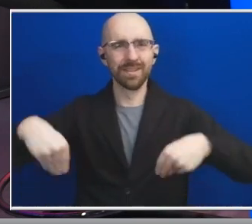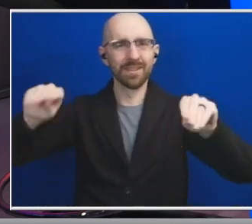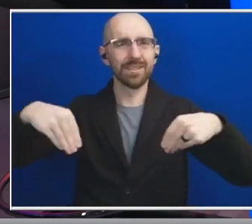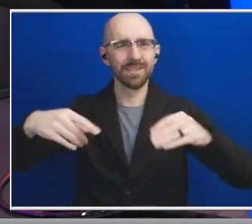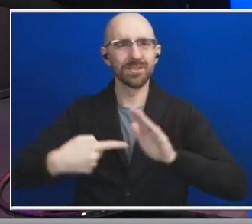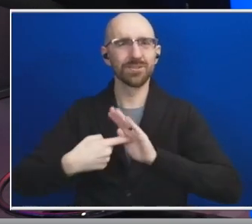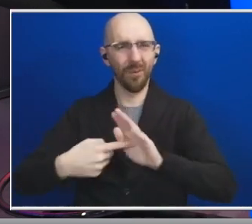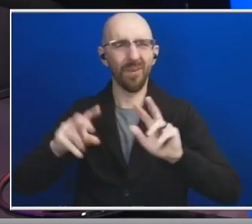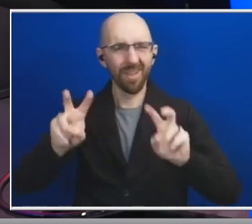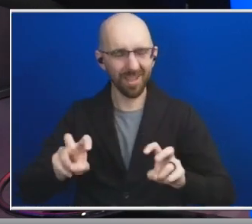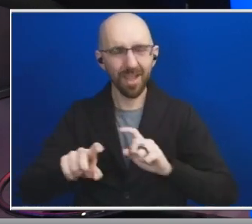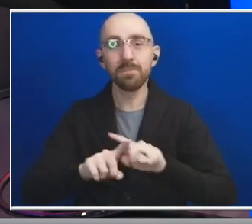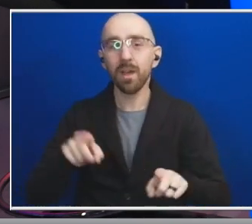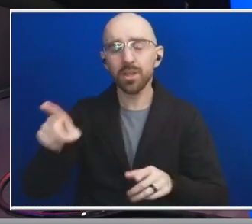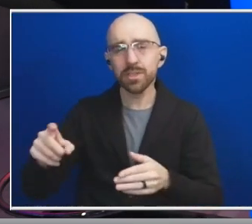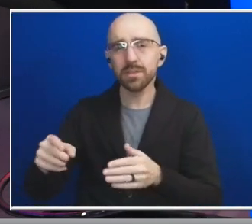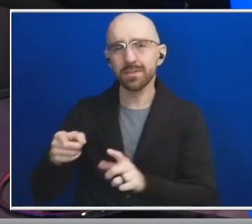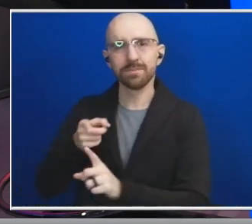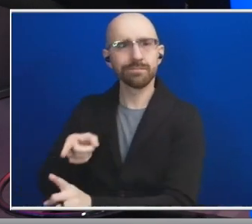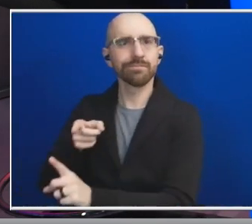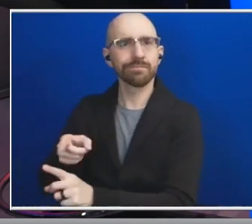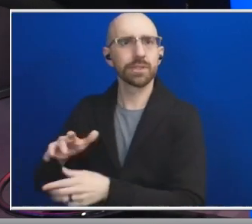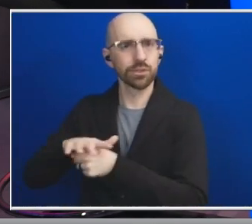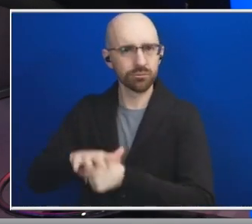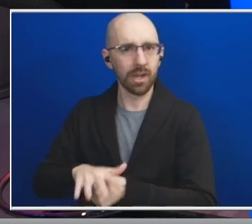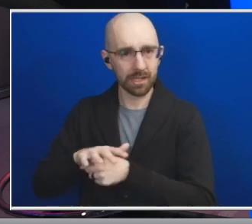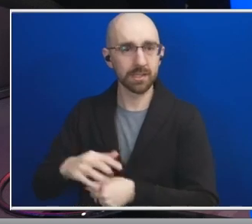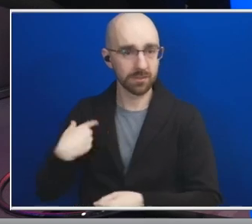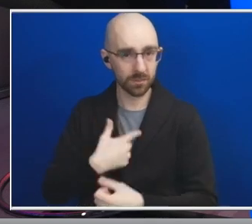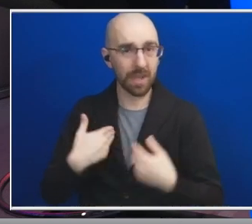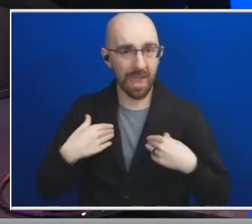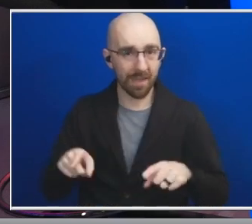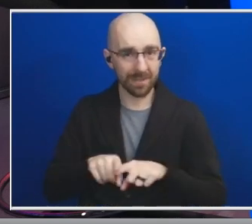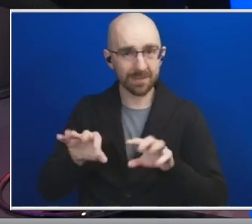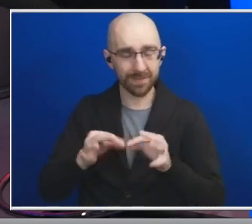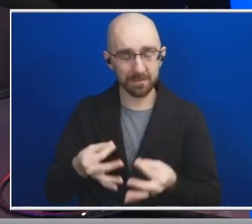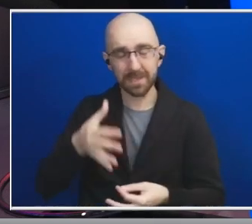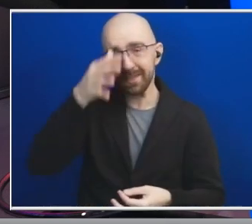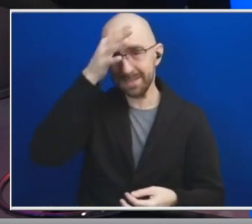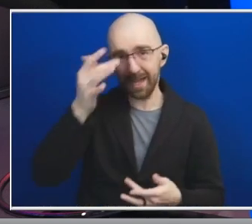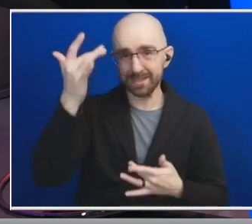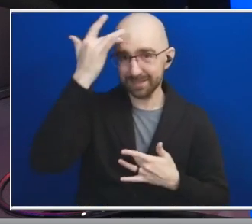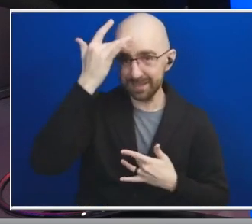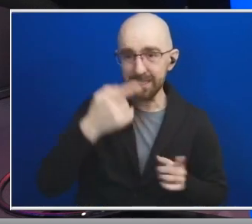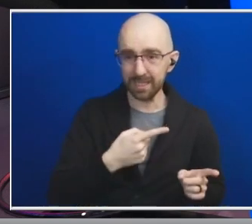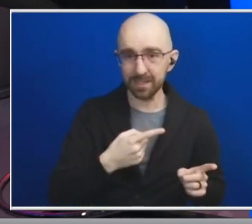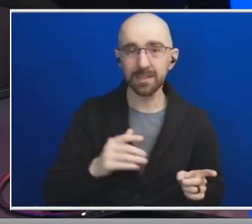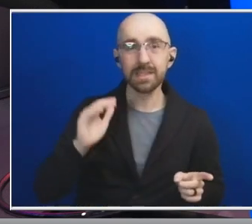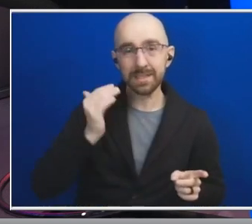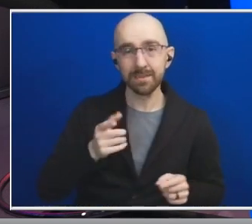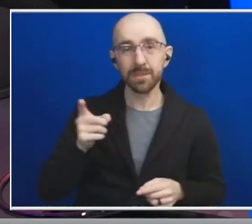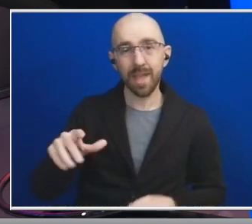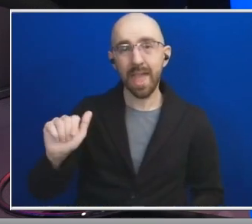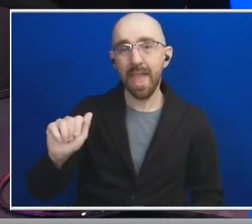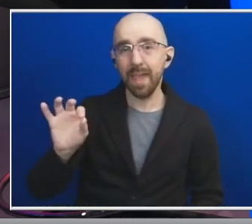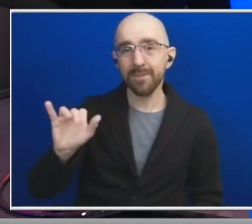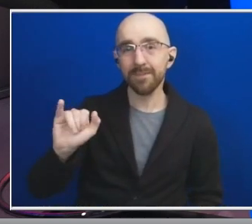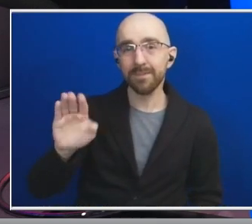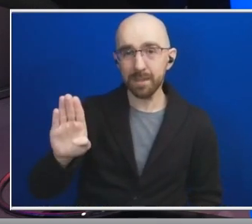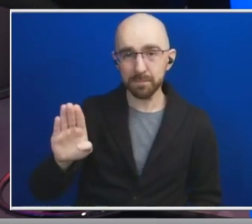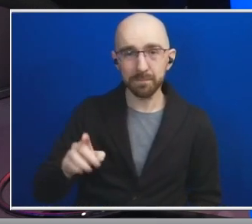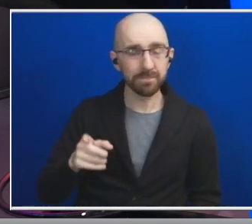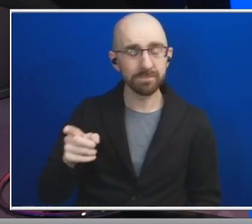it to a lot of stress, which we are having as a family right now. My dad's ill, and it turns out she was in AFib, and she just thought it